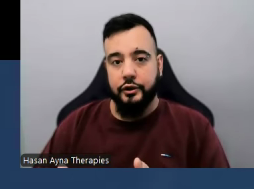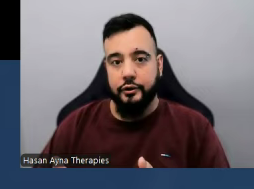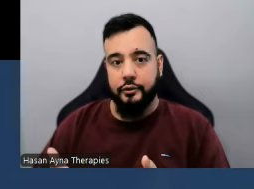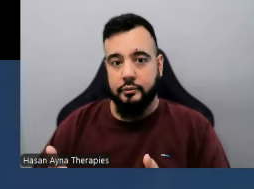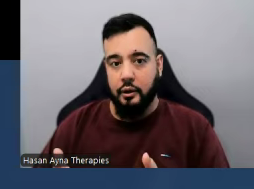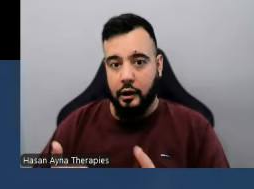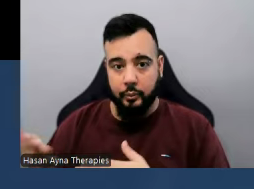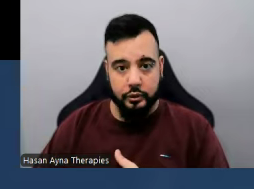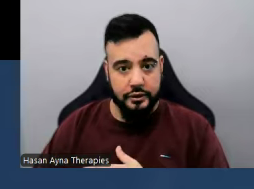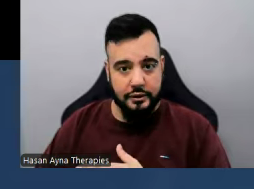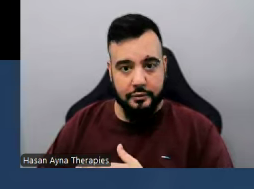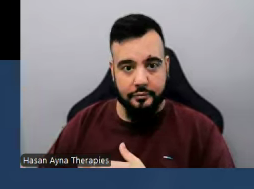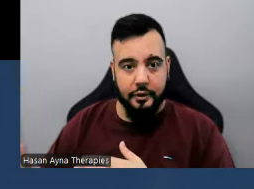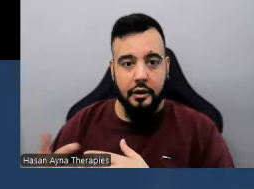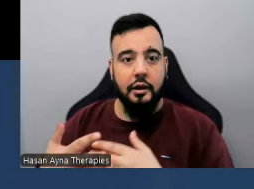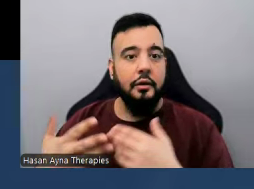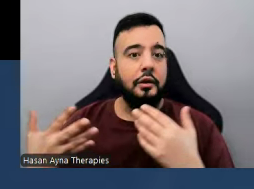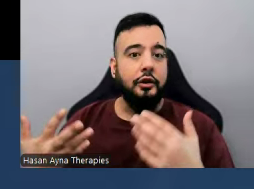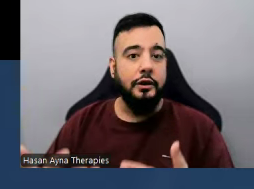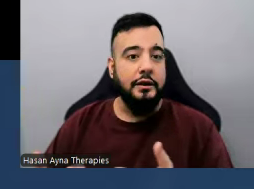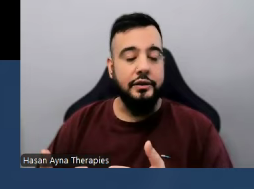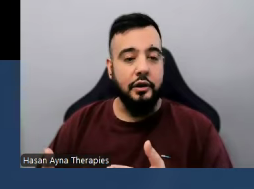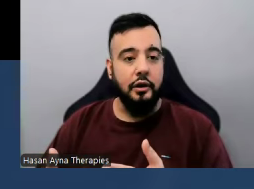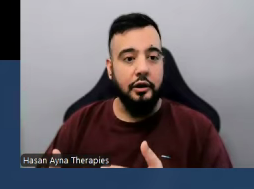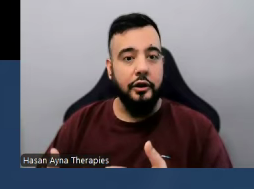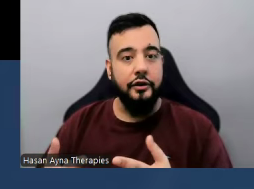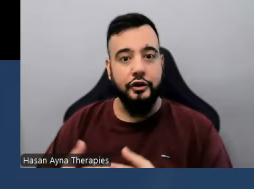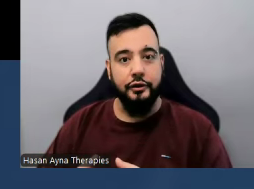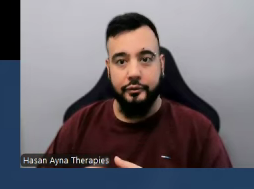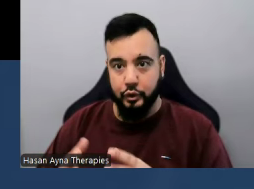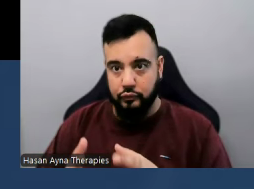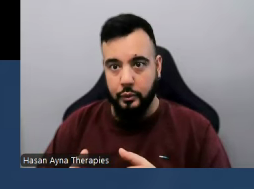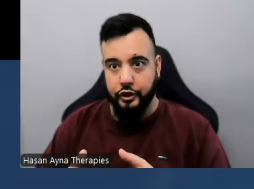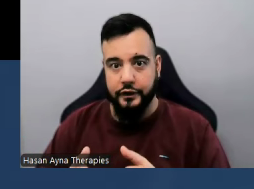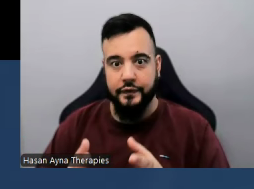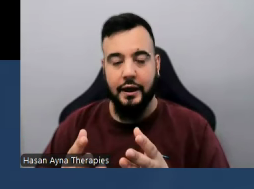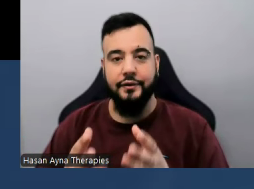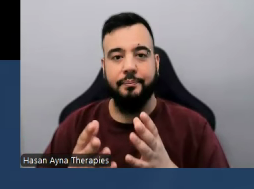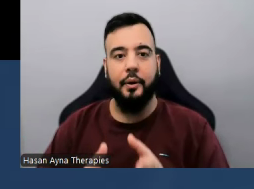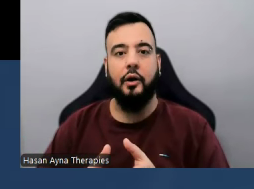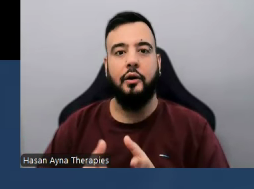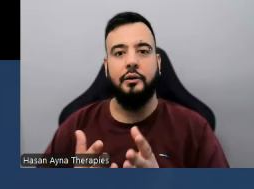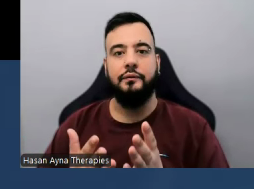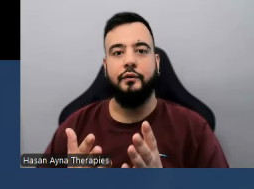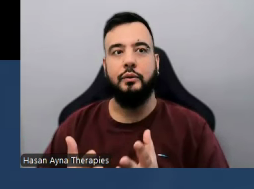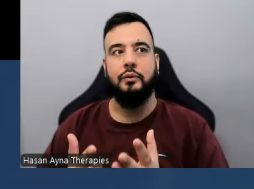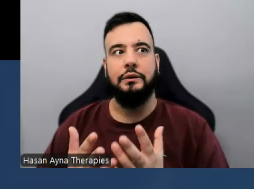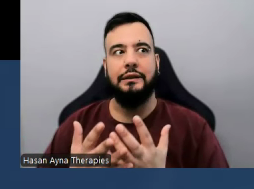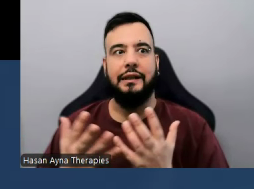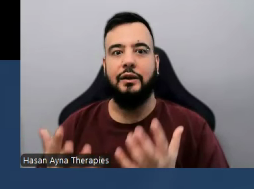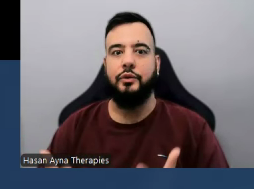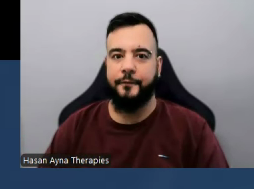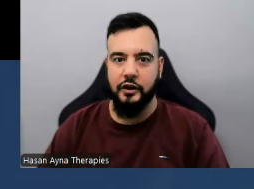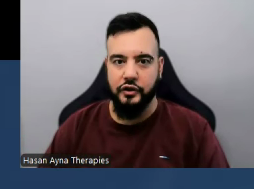From level two upwards, you need to start learning to use role shifts as part of